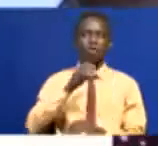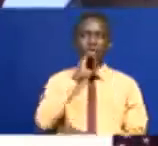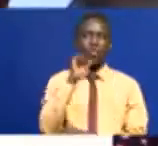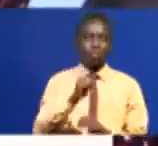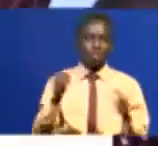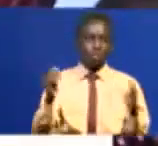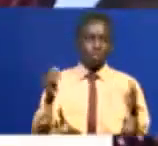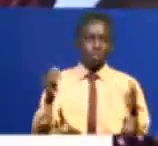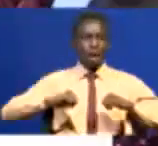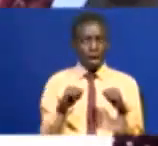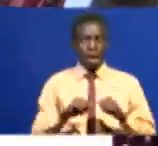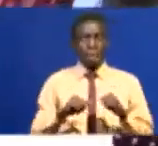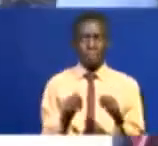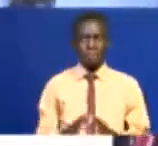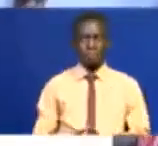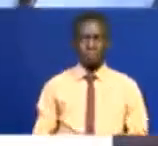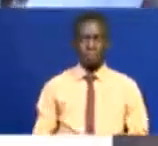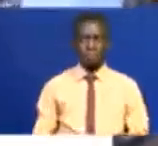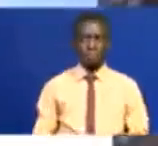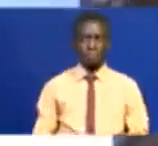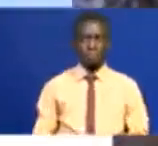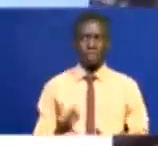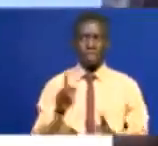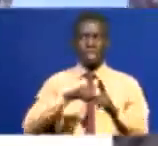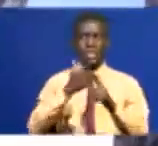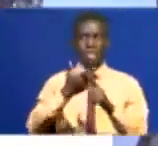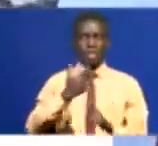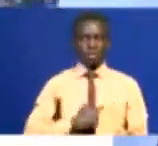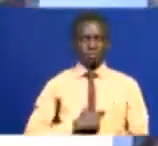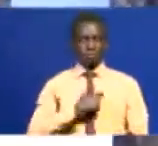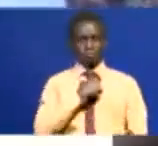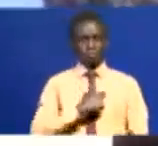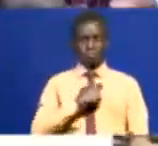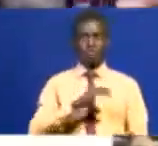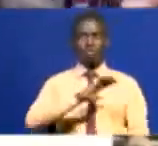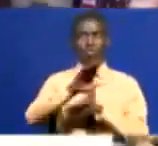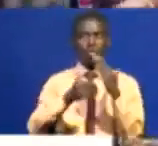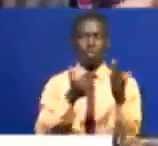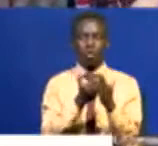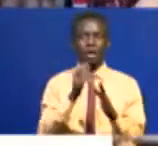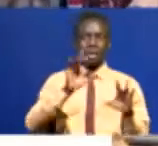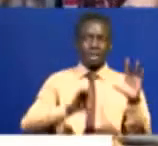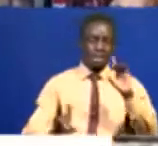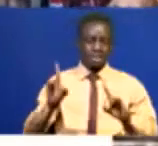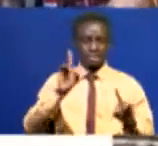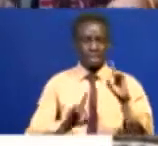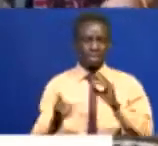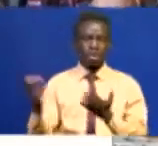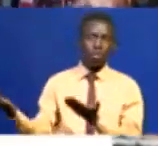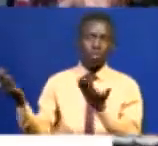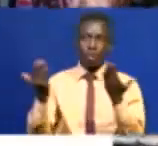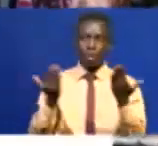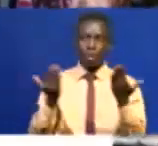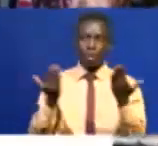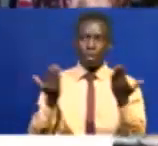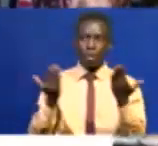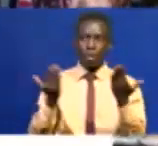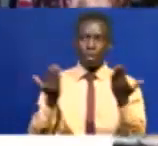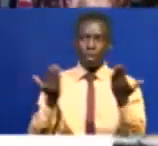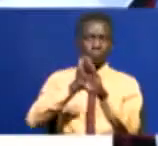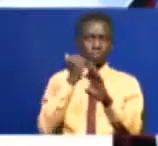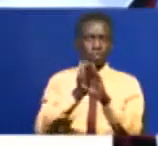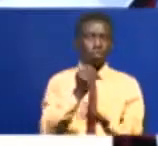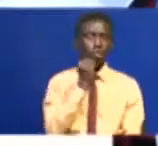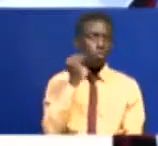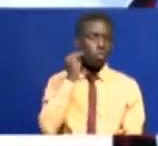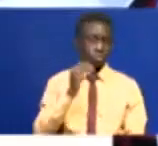occasion. The guests then break into song and dance to welcome the Vigango home. Here, Tourism,